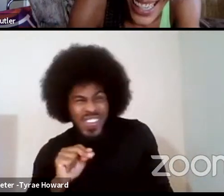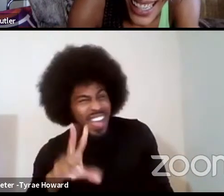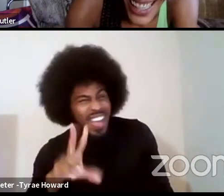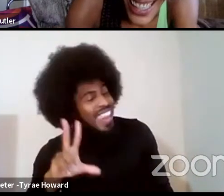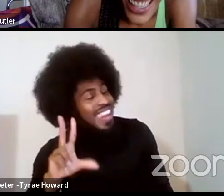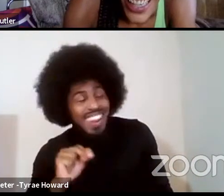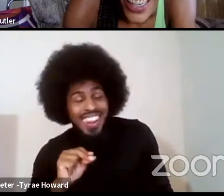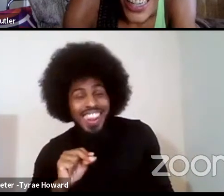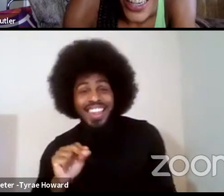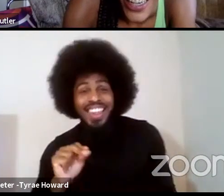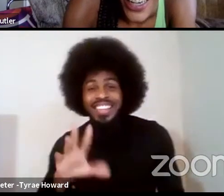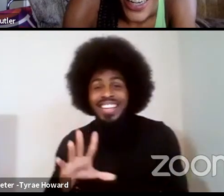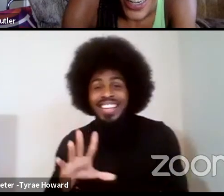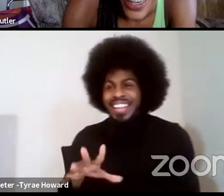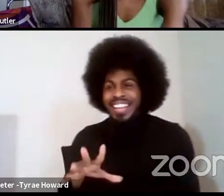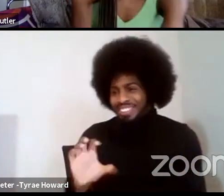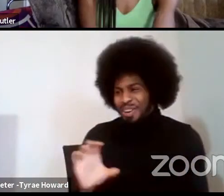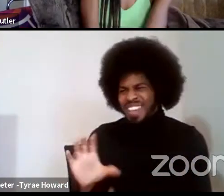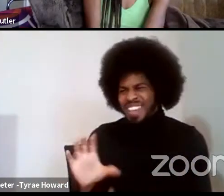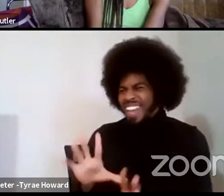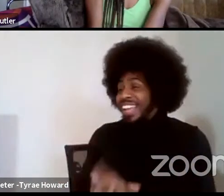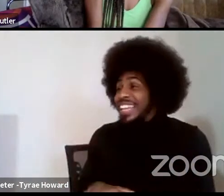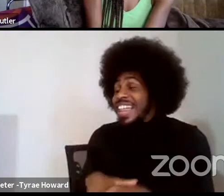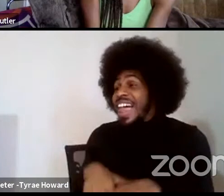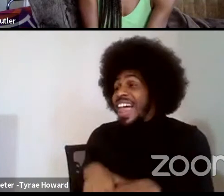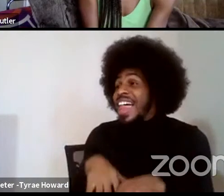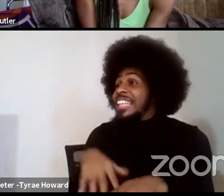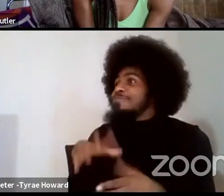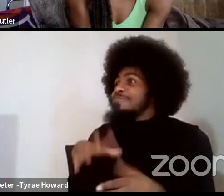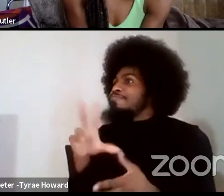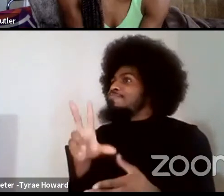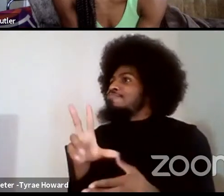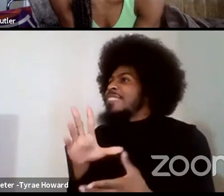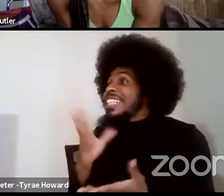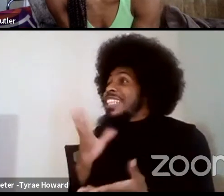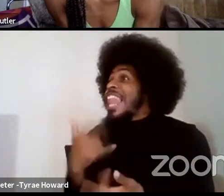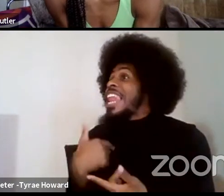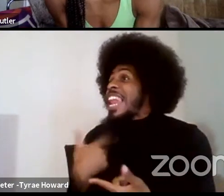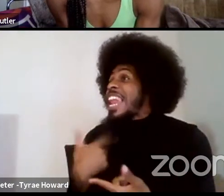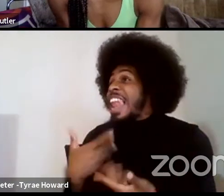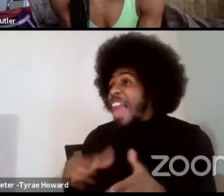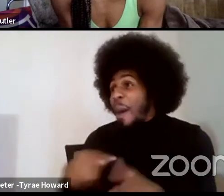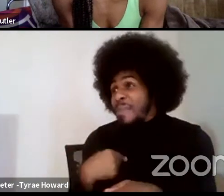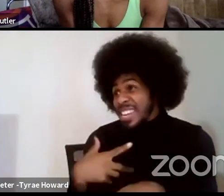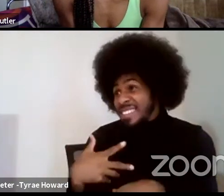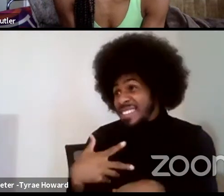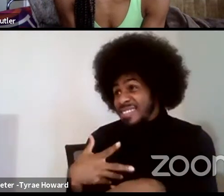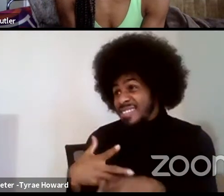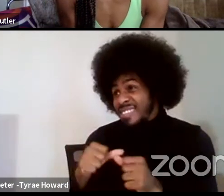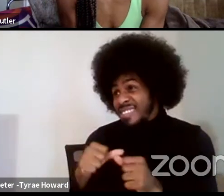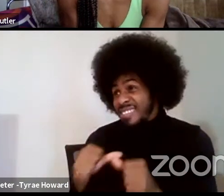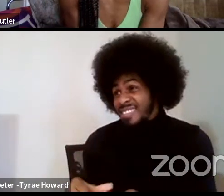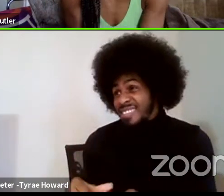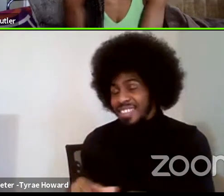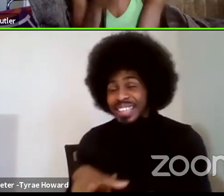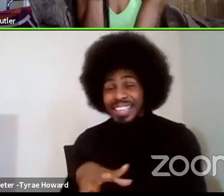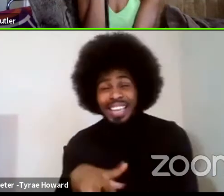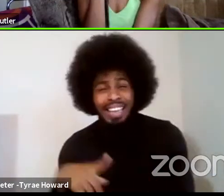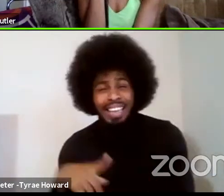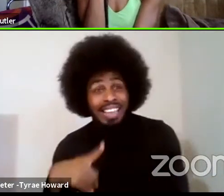Stop. I'm gonna do the read. Let me finish. He said you were his reluctant mentor.